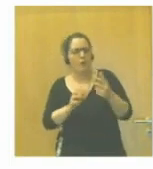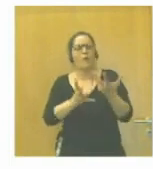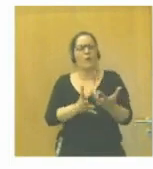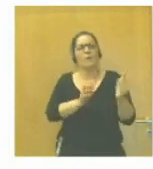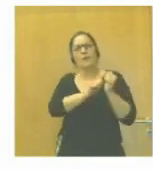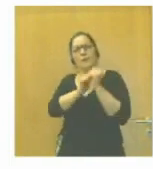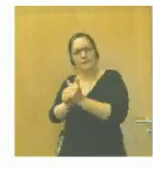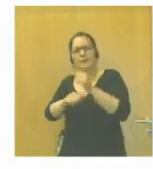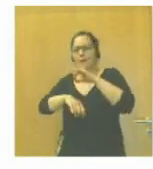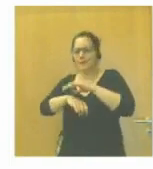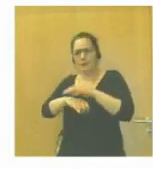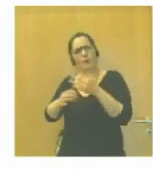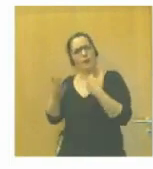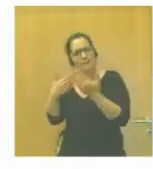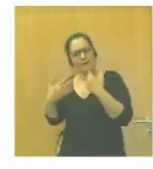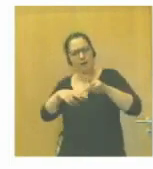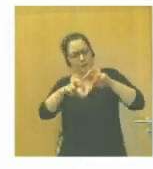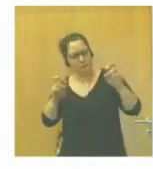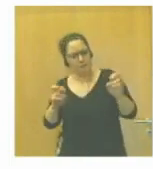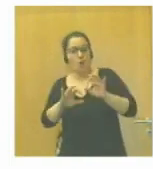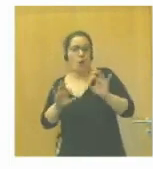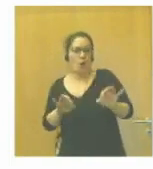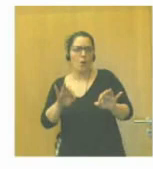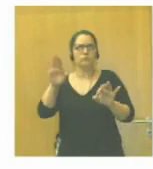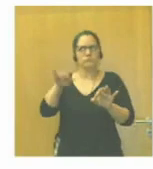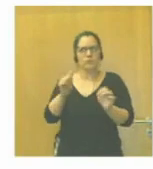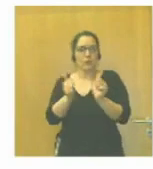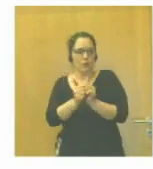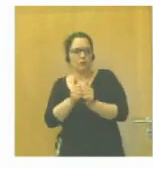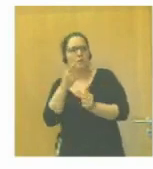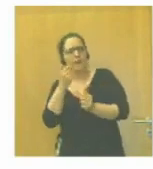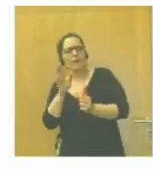parent with you or a different trusted adult. I just